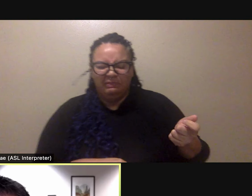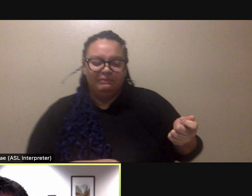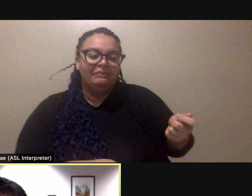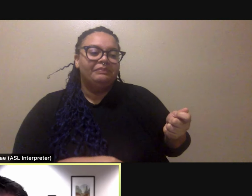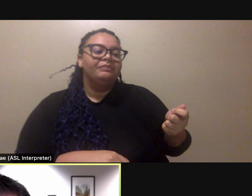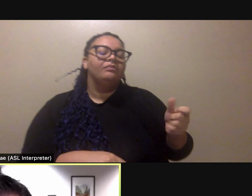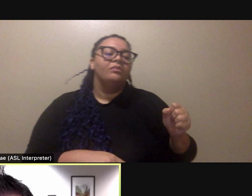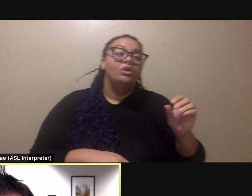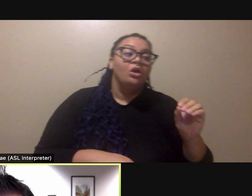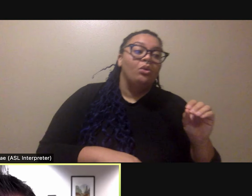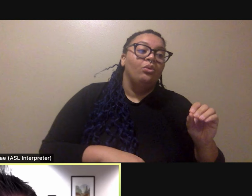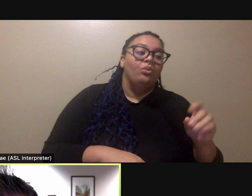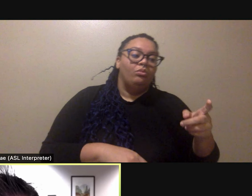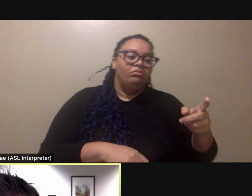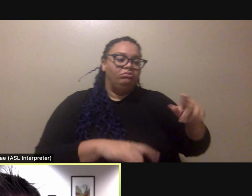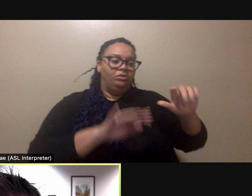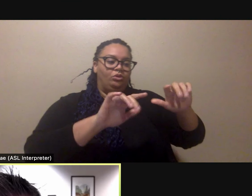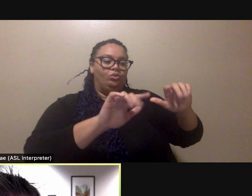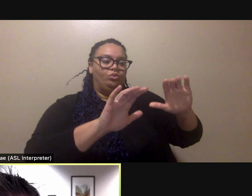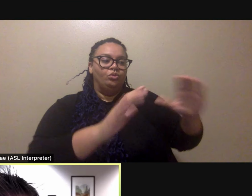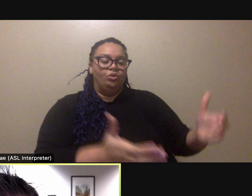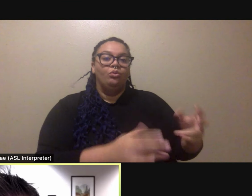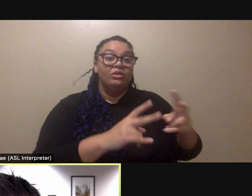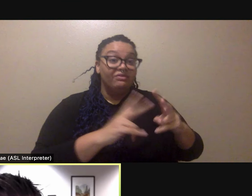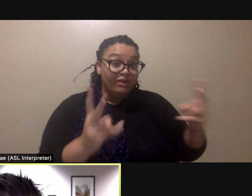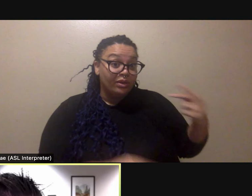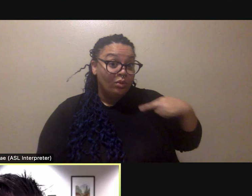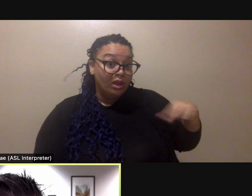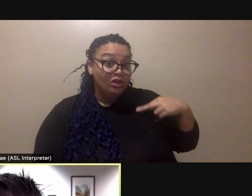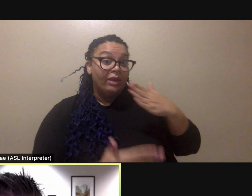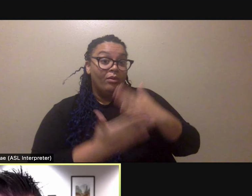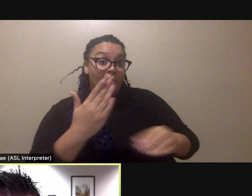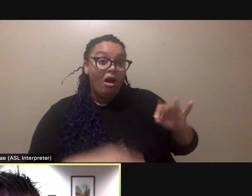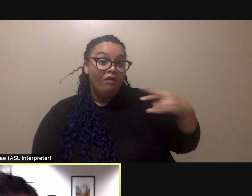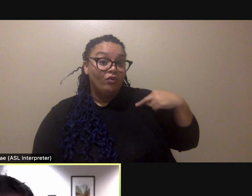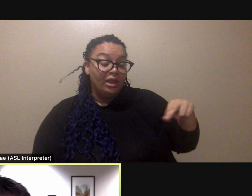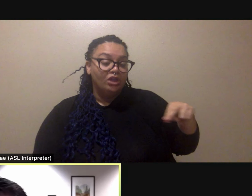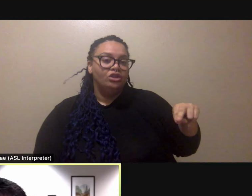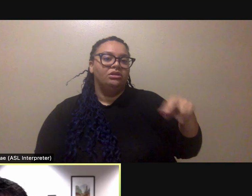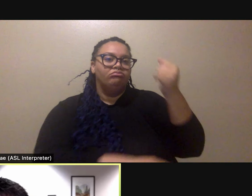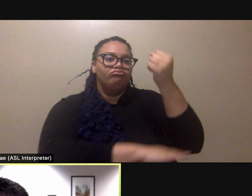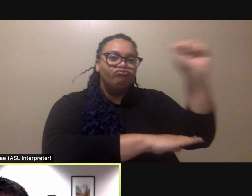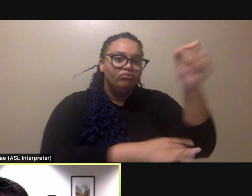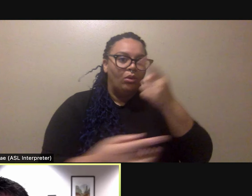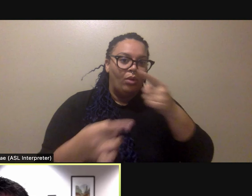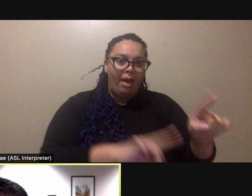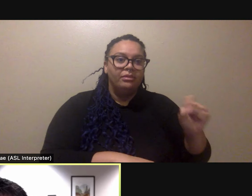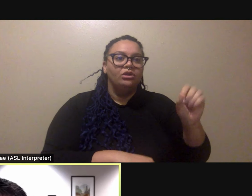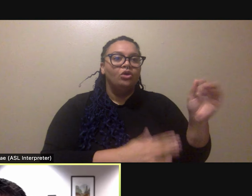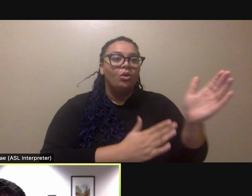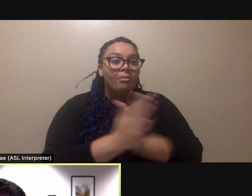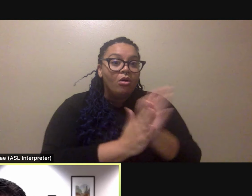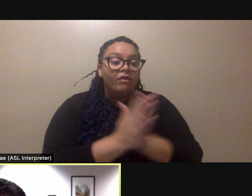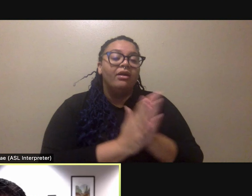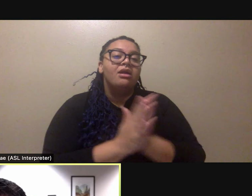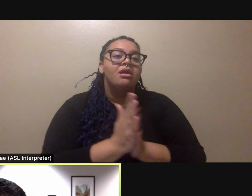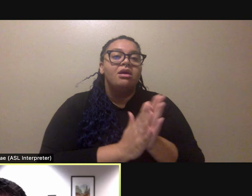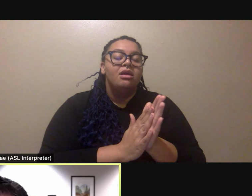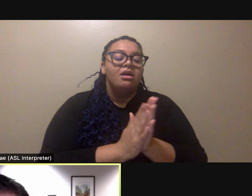very religiously motivated as well, and they were part of kind of a lot of them were part of the religious movements going on at the time, so they were motivated.